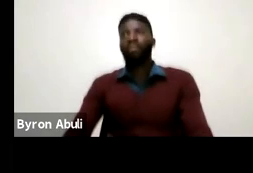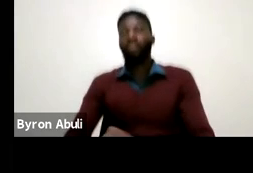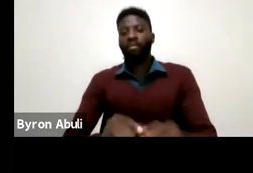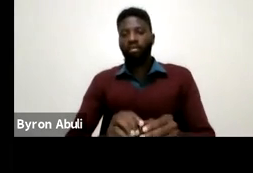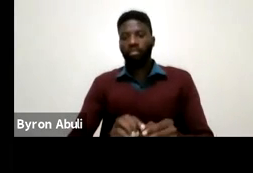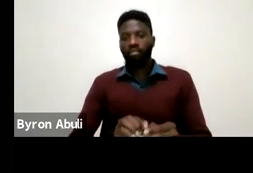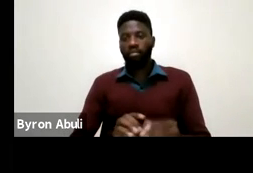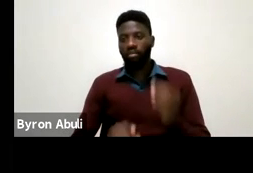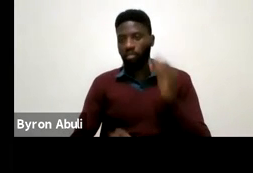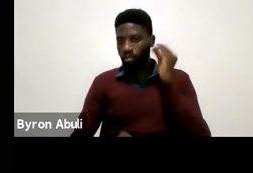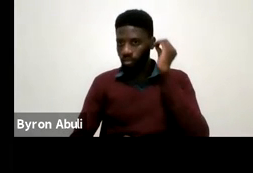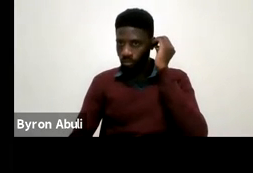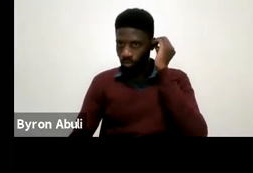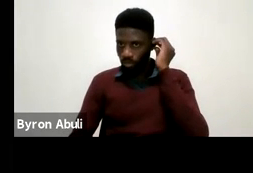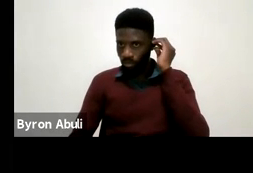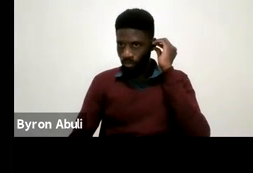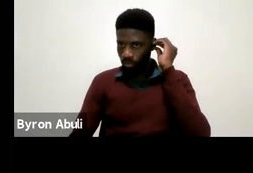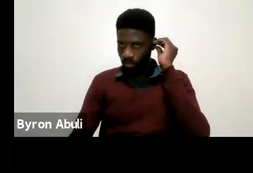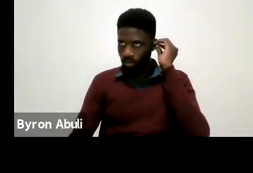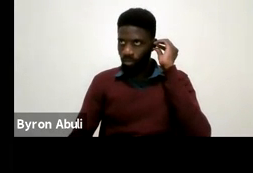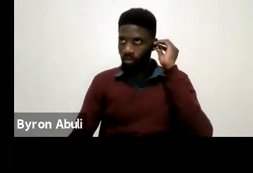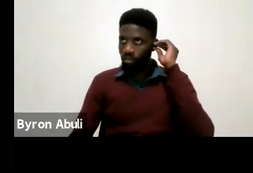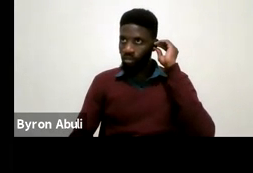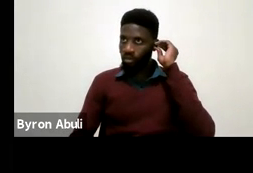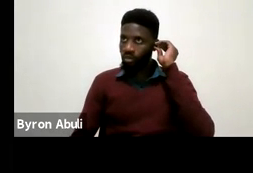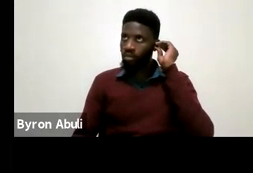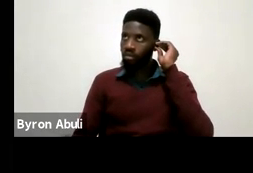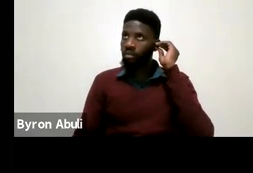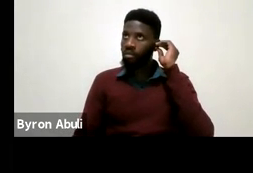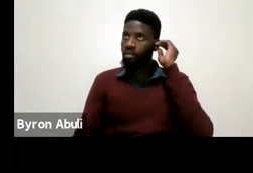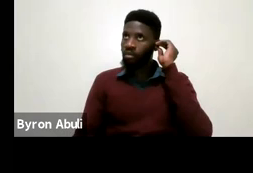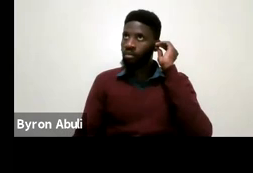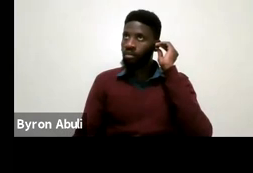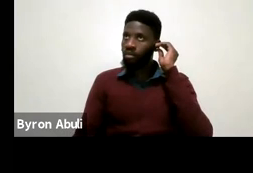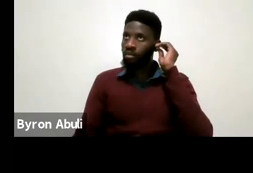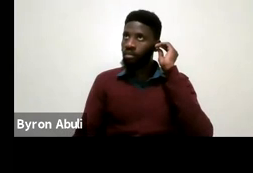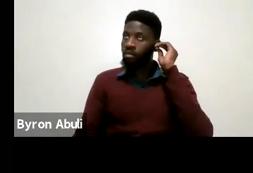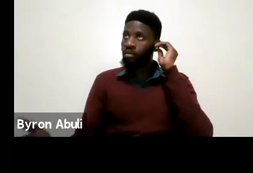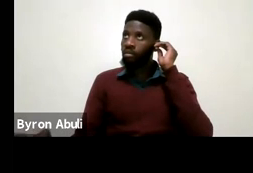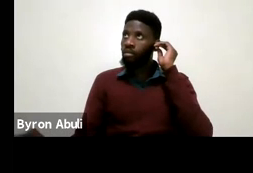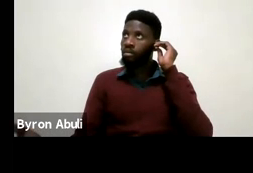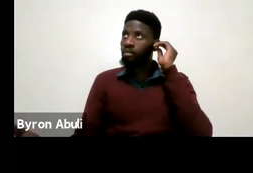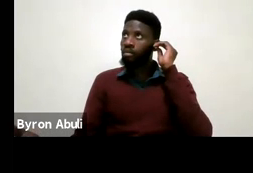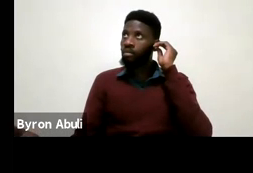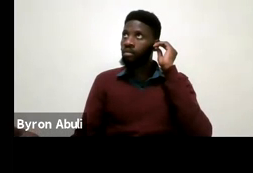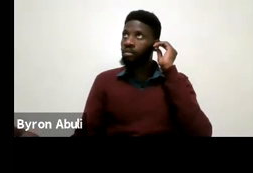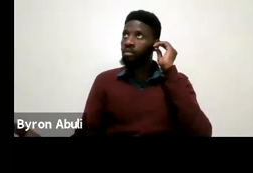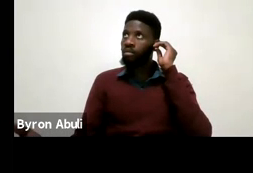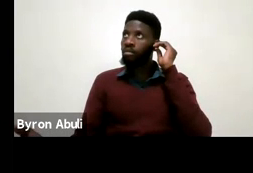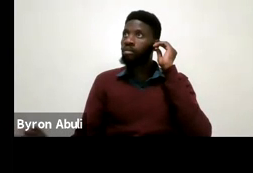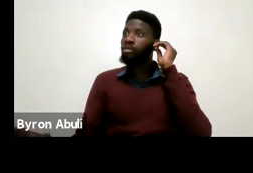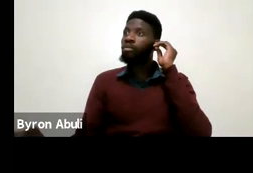Rantich. Yeah, Rantich he has asked like twice that he has a question. I don't know if it's a he or she, I'm